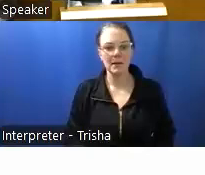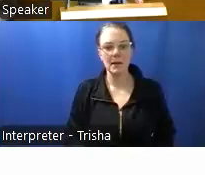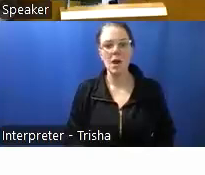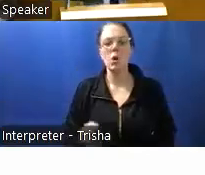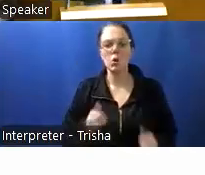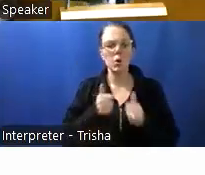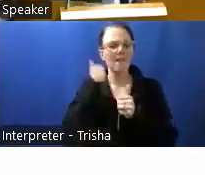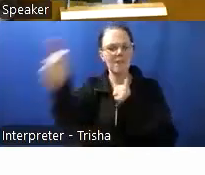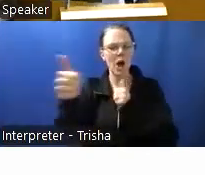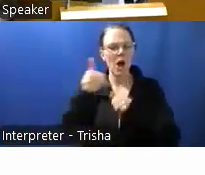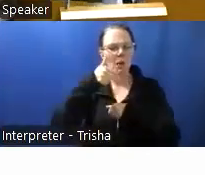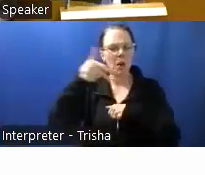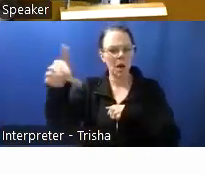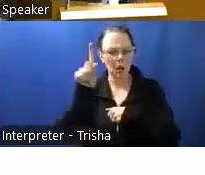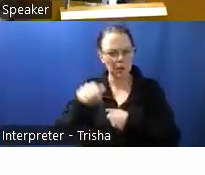walk.